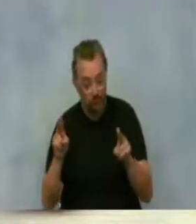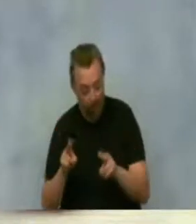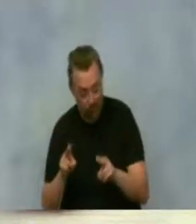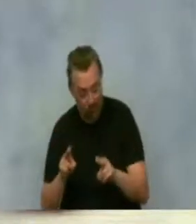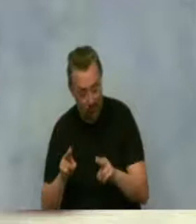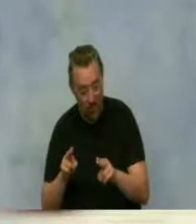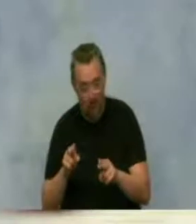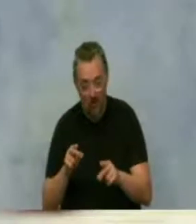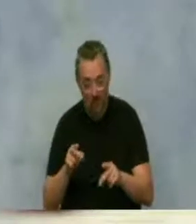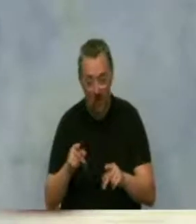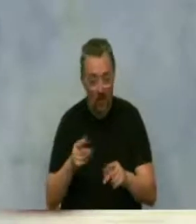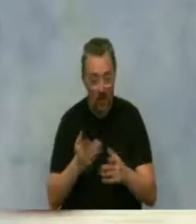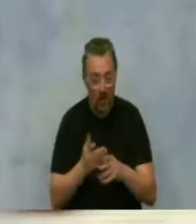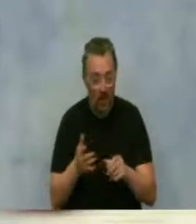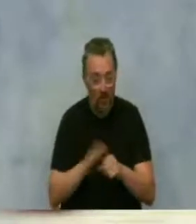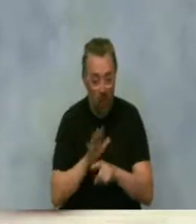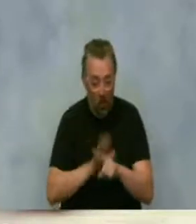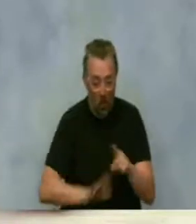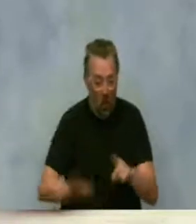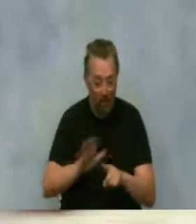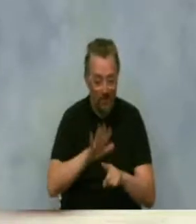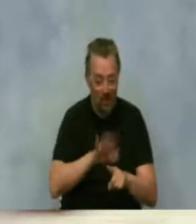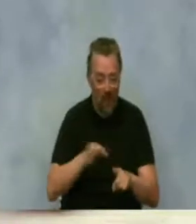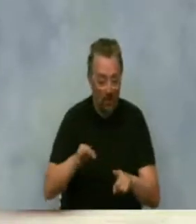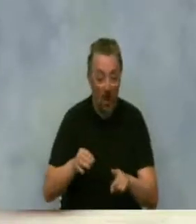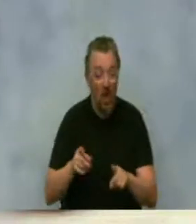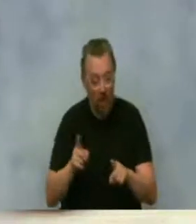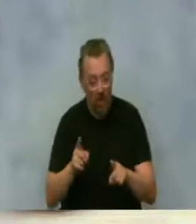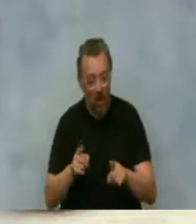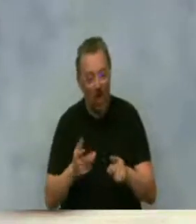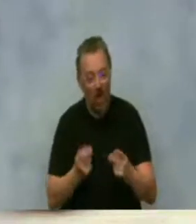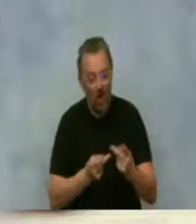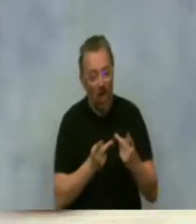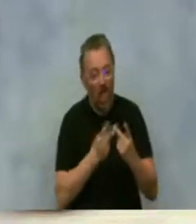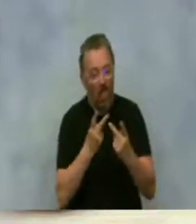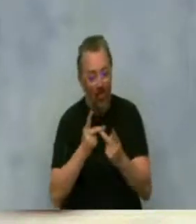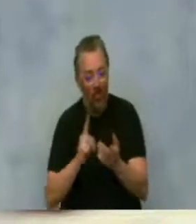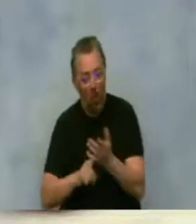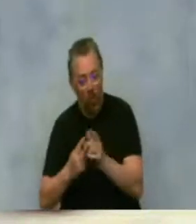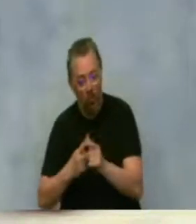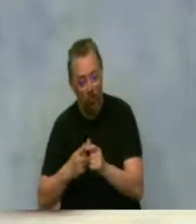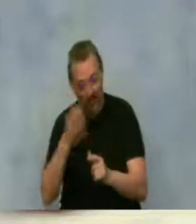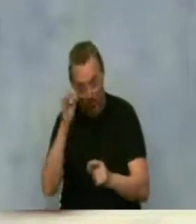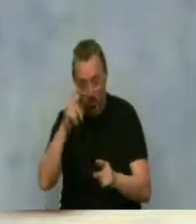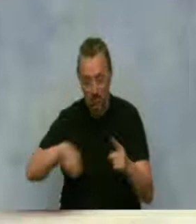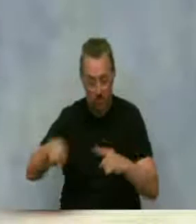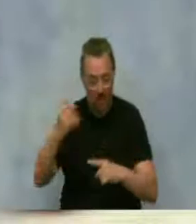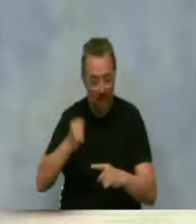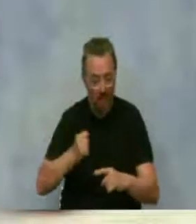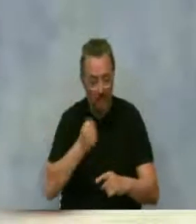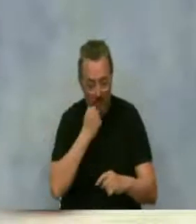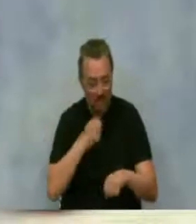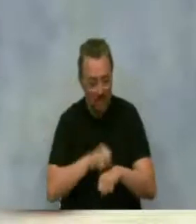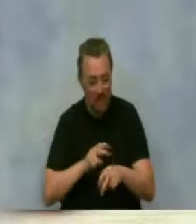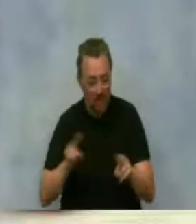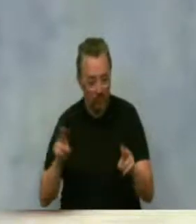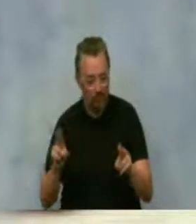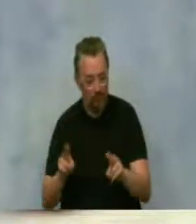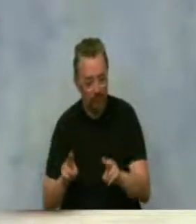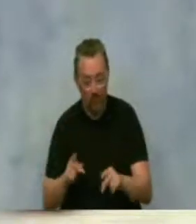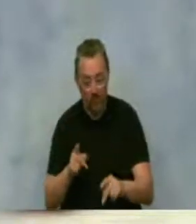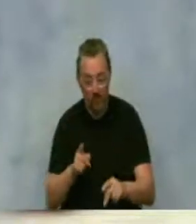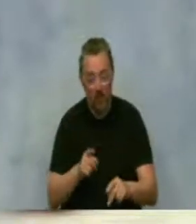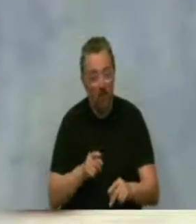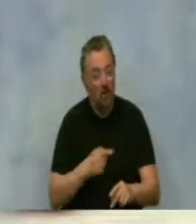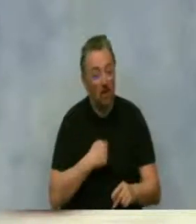not only for South Lanarkshire Council but across a number of local authorities. The demographic challenges that we're facing in